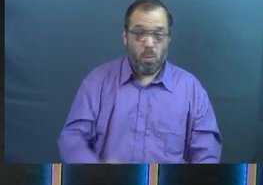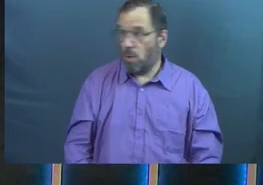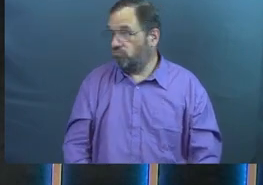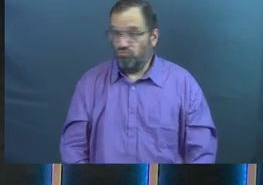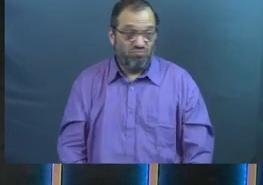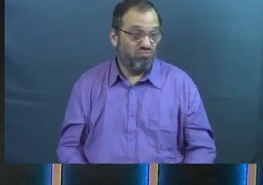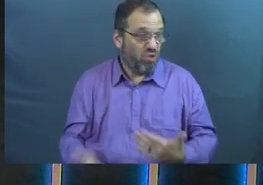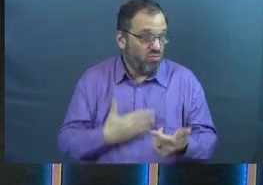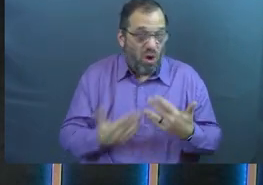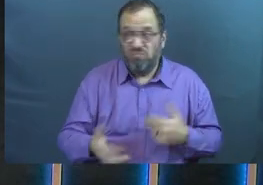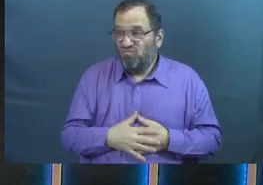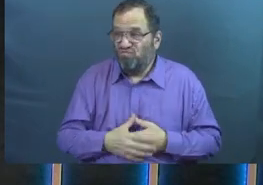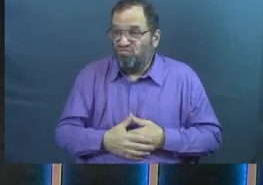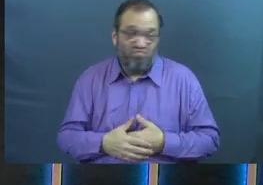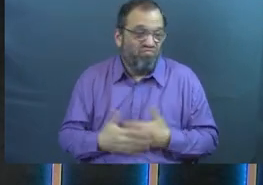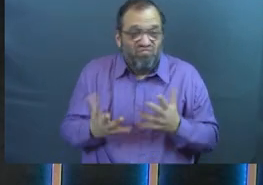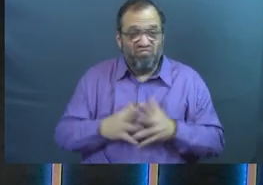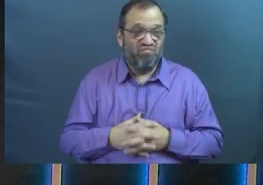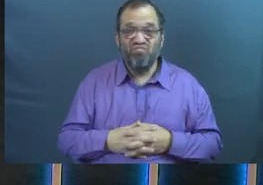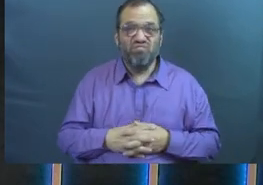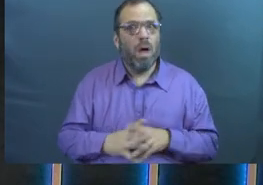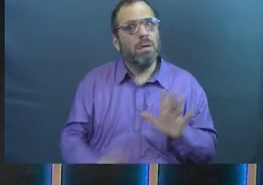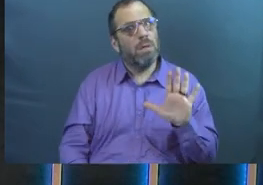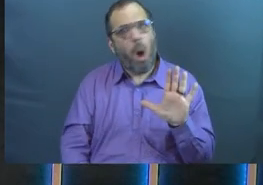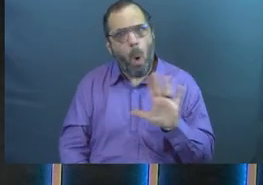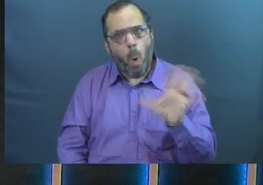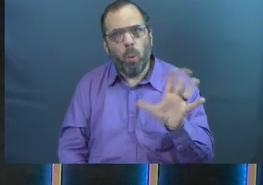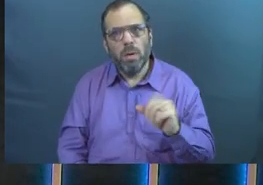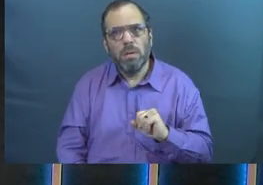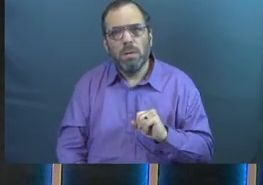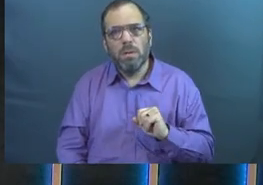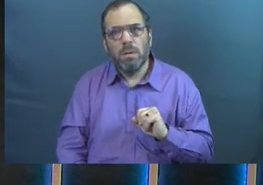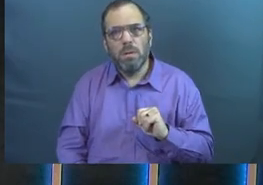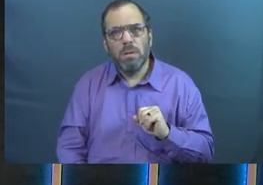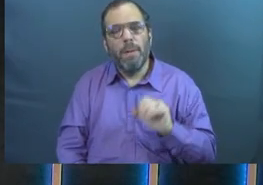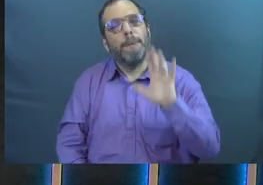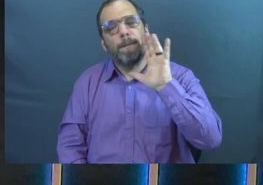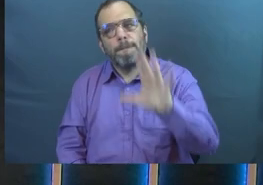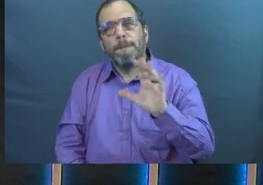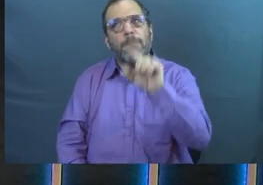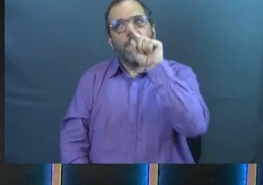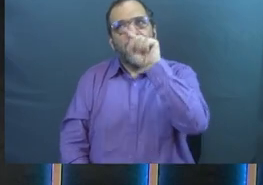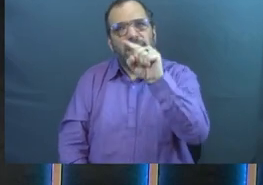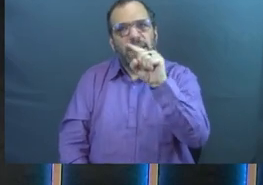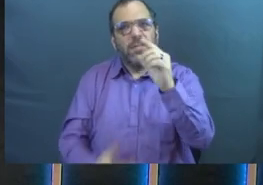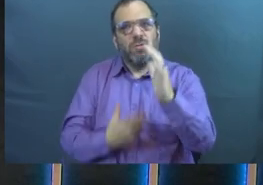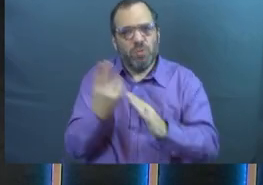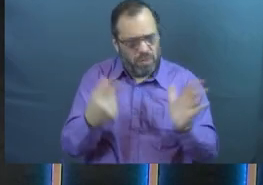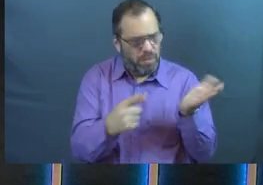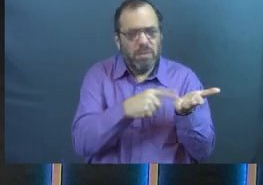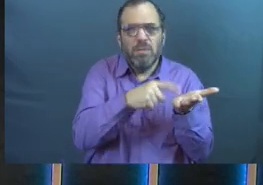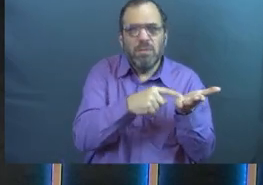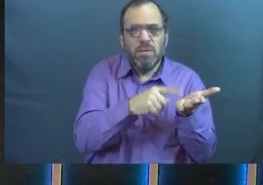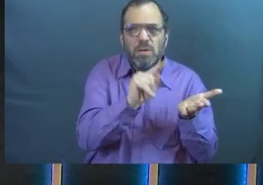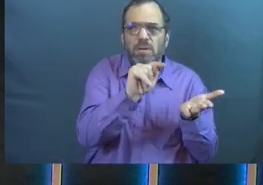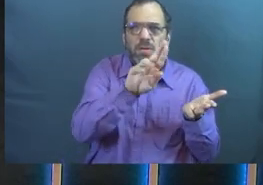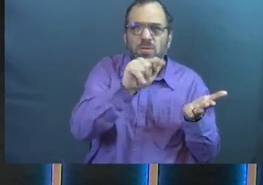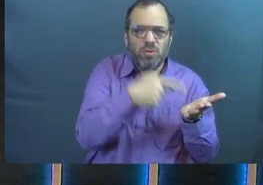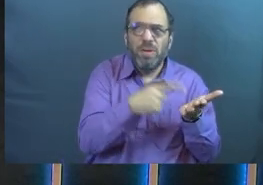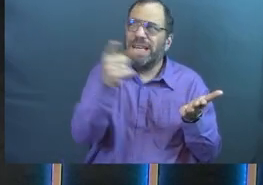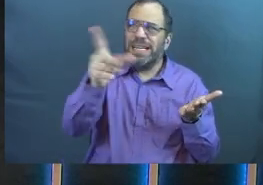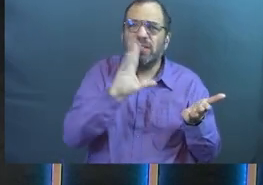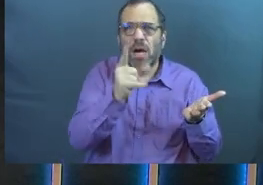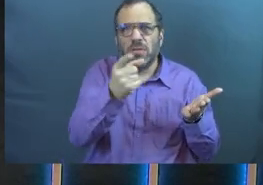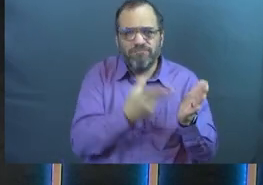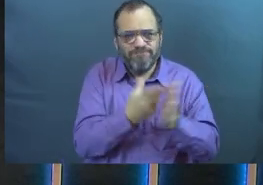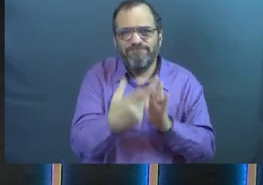well, I guess it doesn't matter. No. See, he's a truthful God, and he speaks the